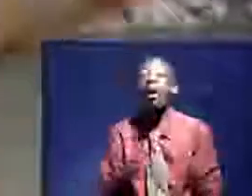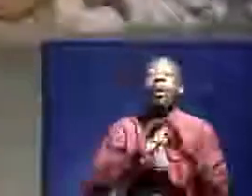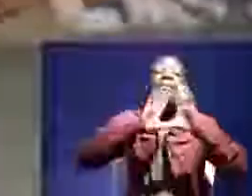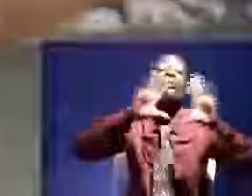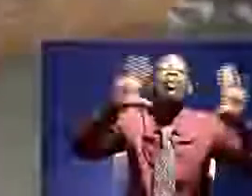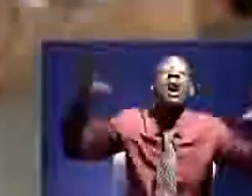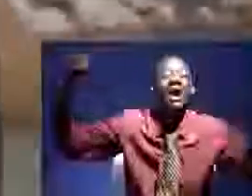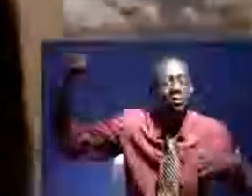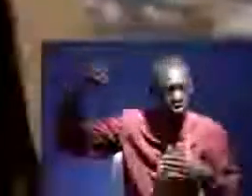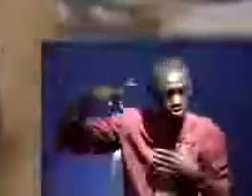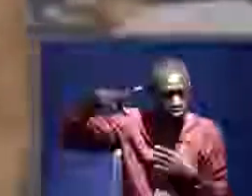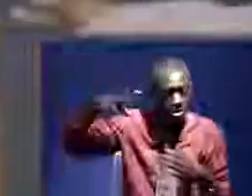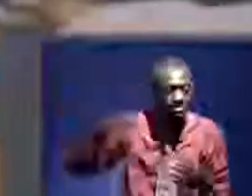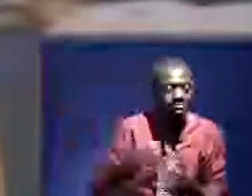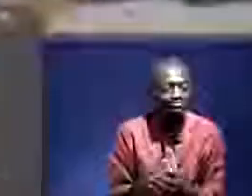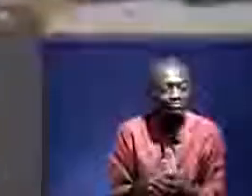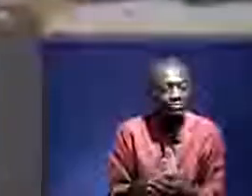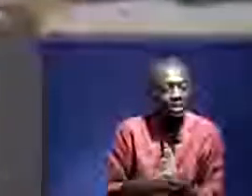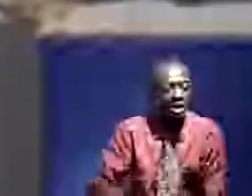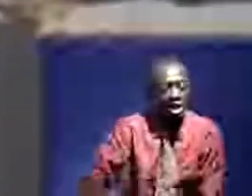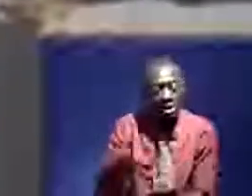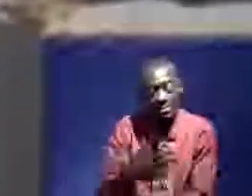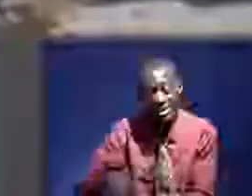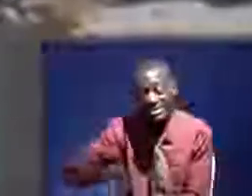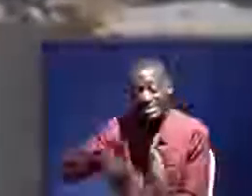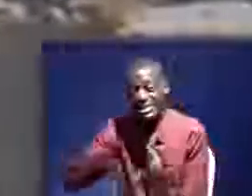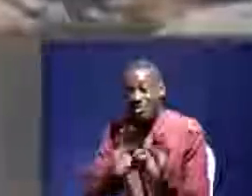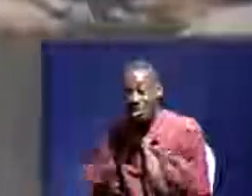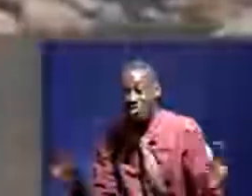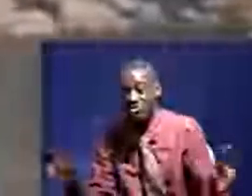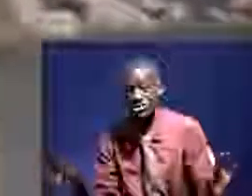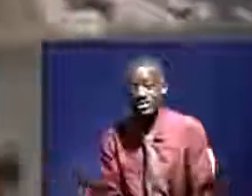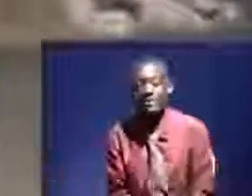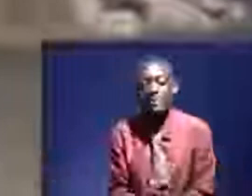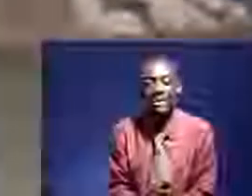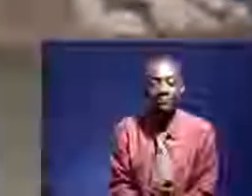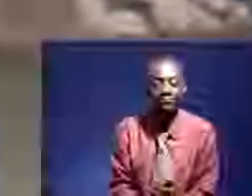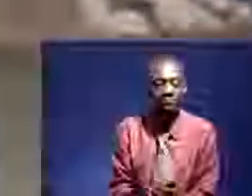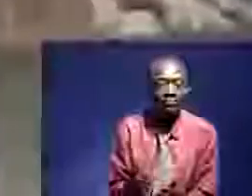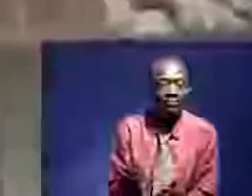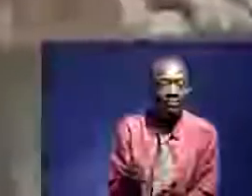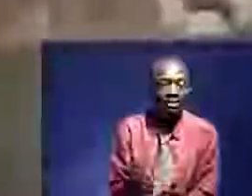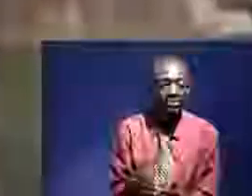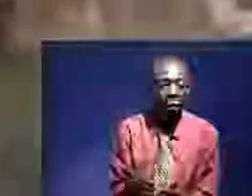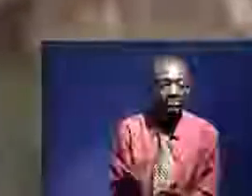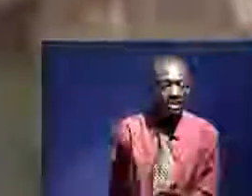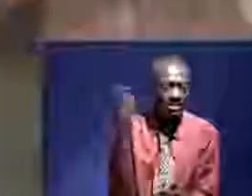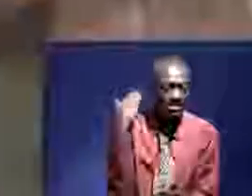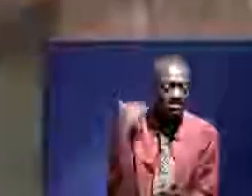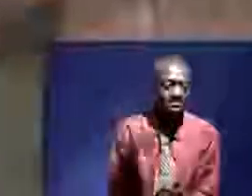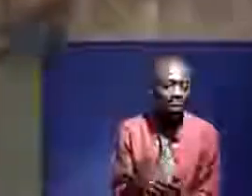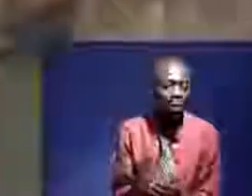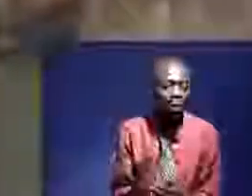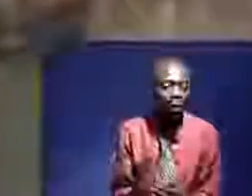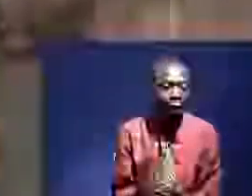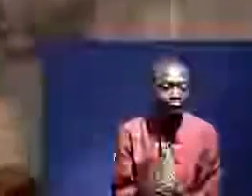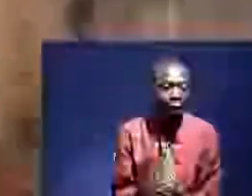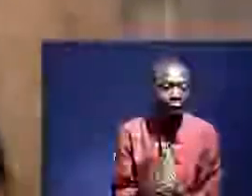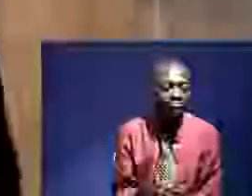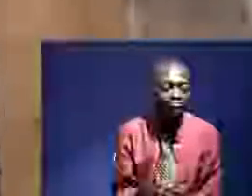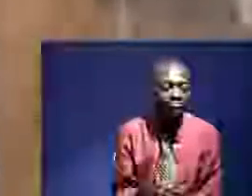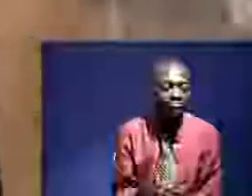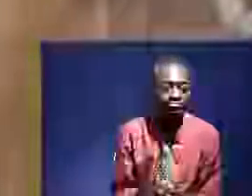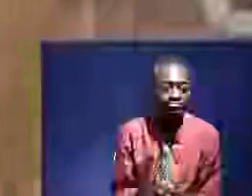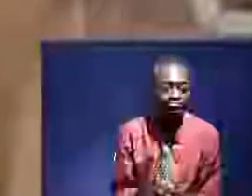The beautiful surroundings of mazingira nature. Mazingira mazuri ya asili. These are the means of restoring the sick to